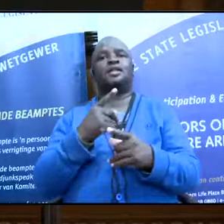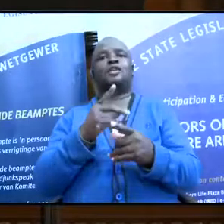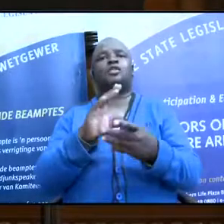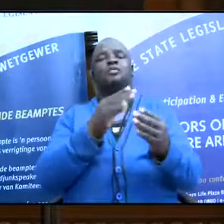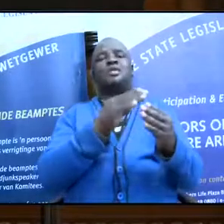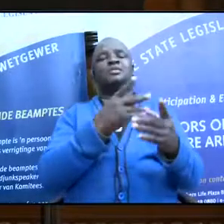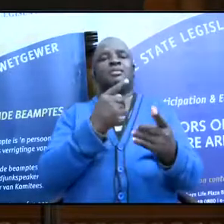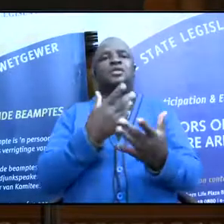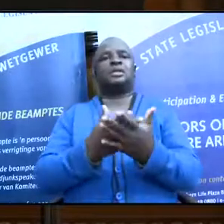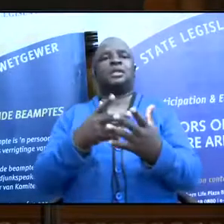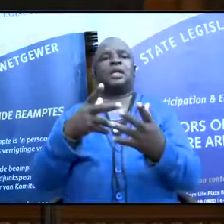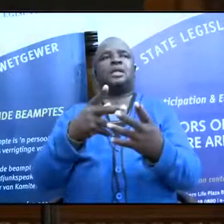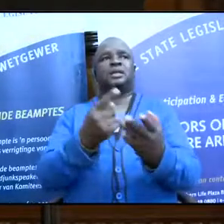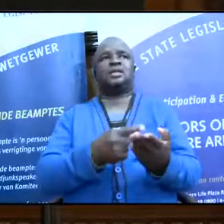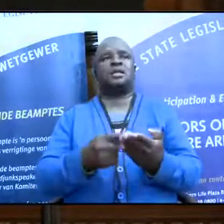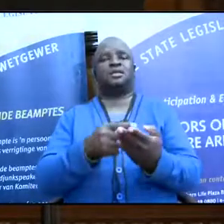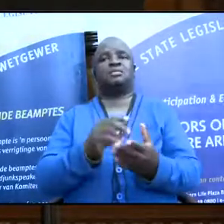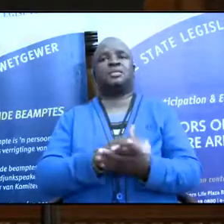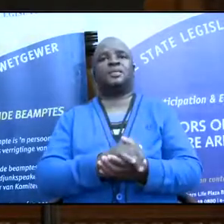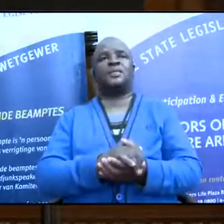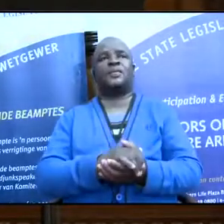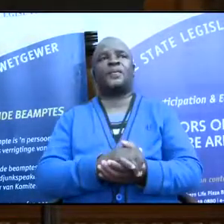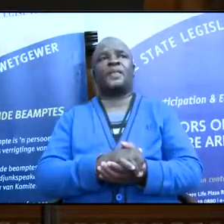also important